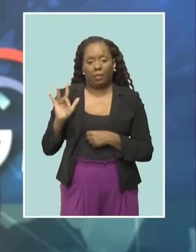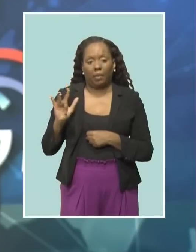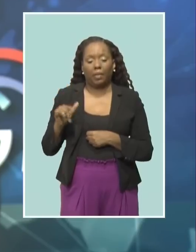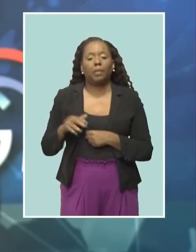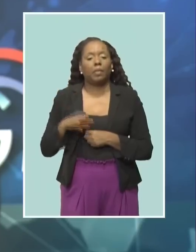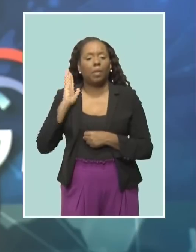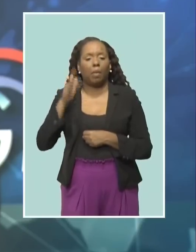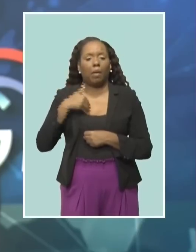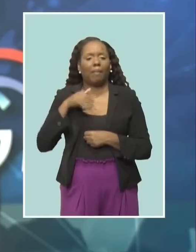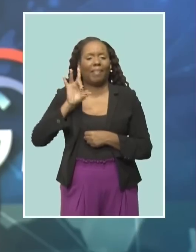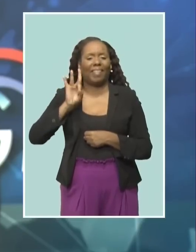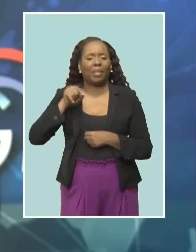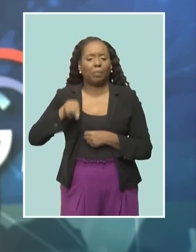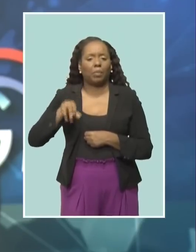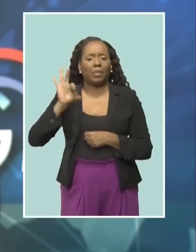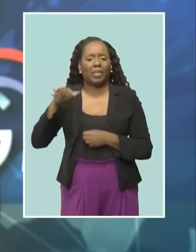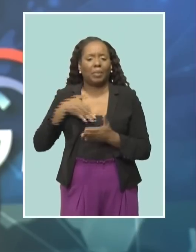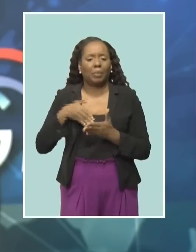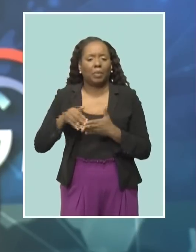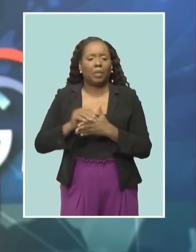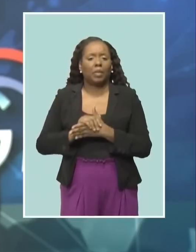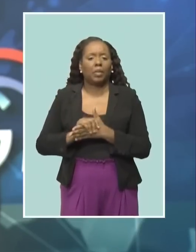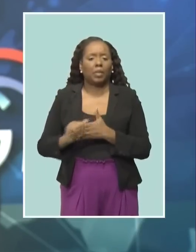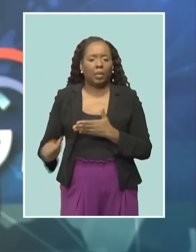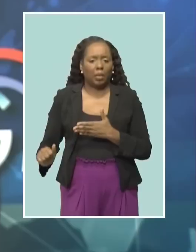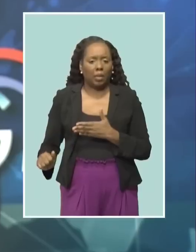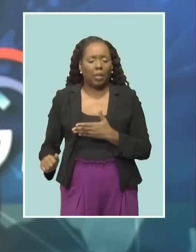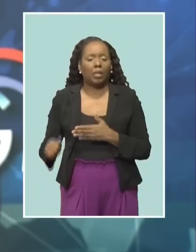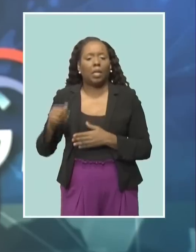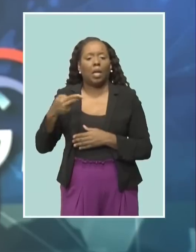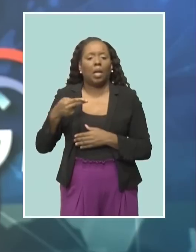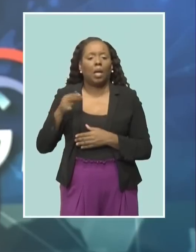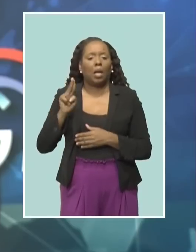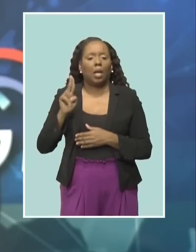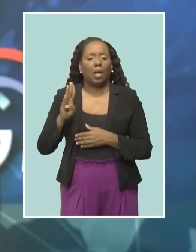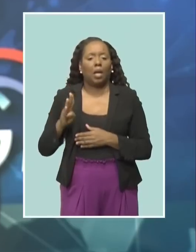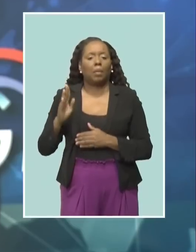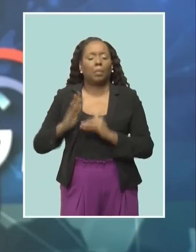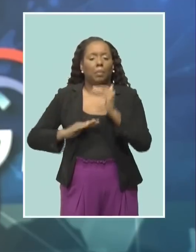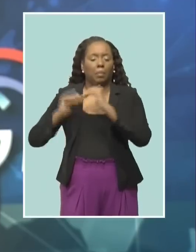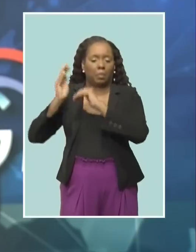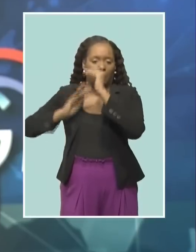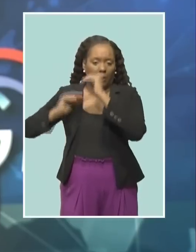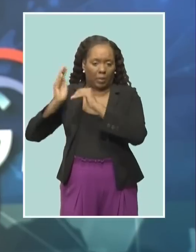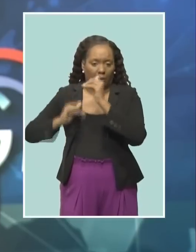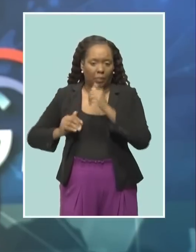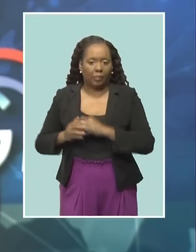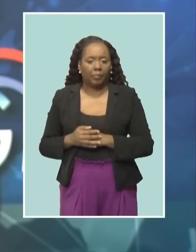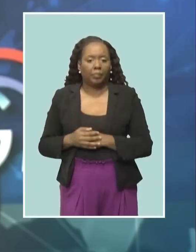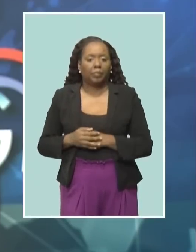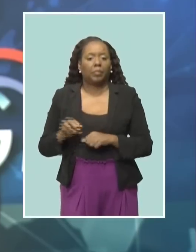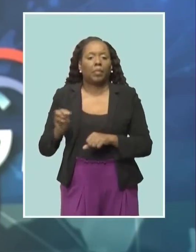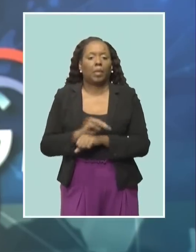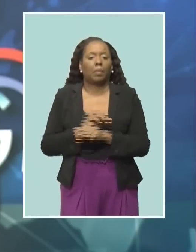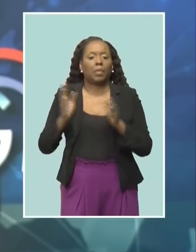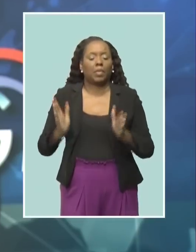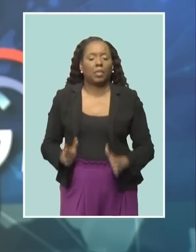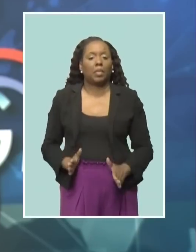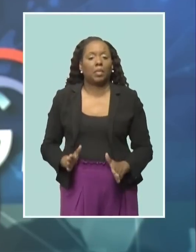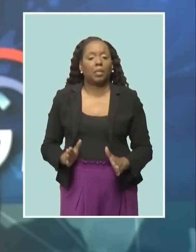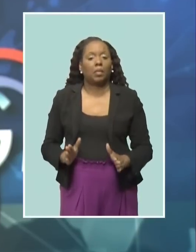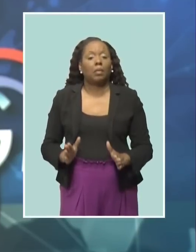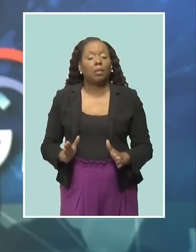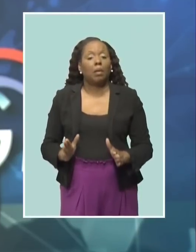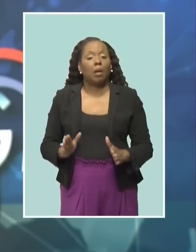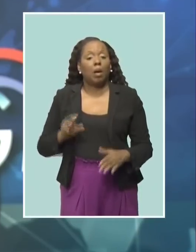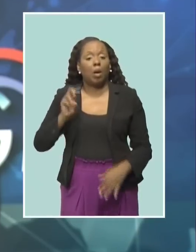and center of excellence will be built on the island and operationalized. Minister of Home Affairs Wilfred Abrams made the revelation